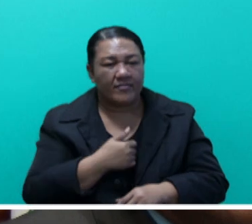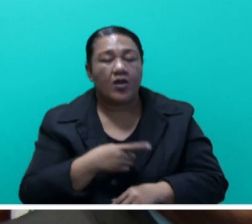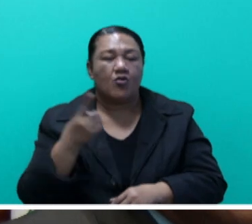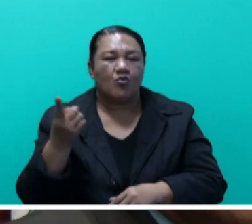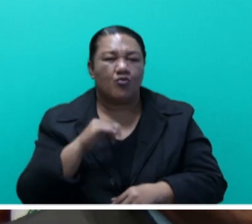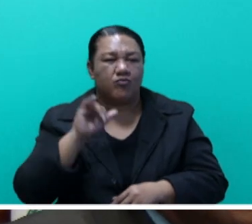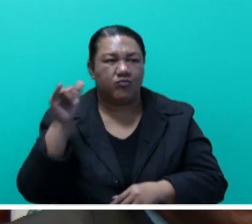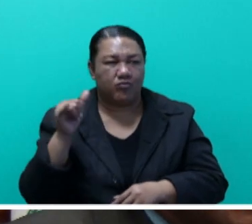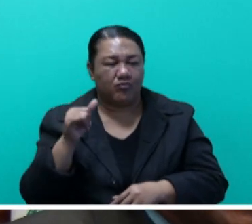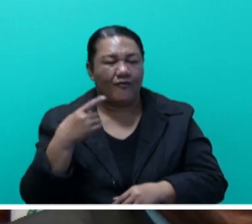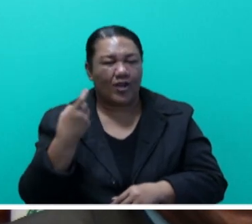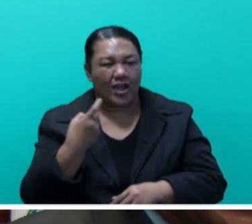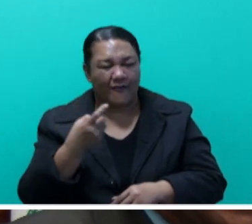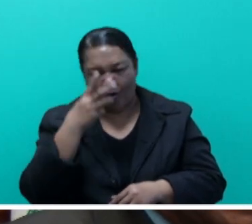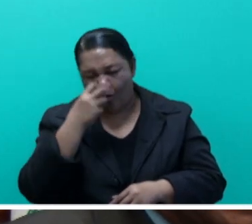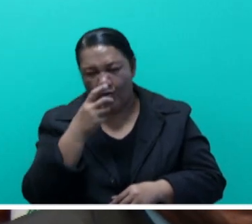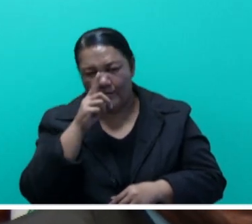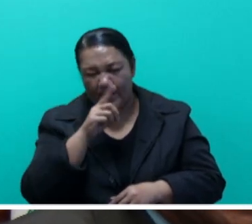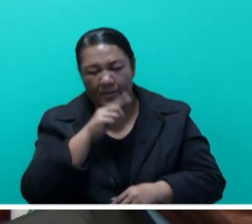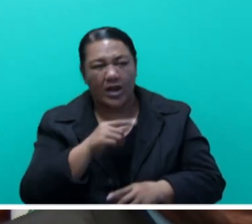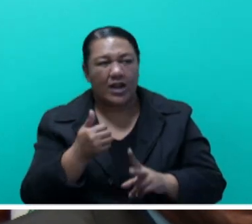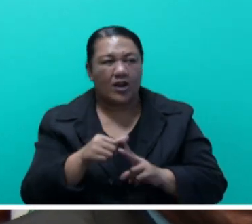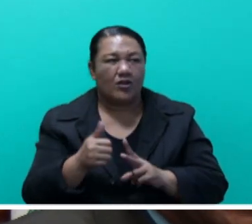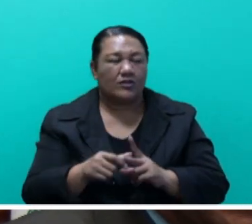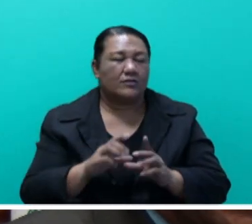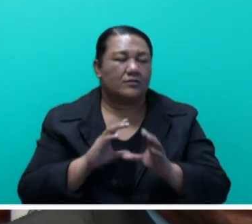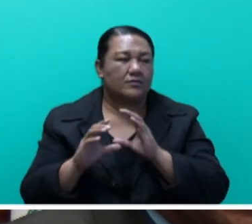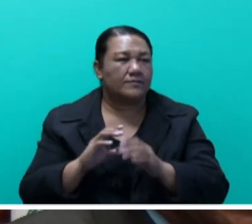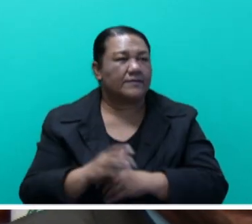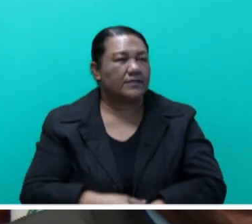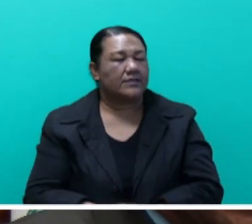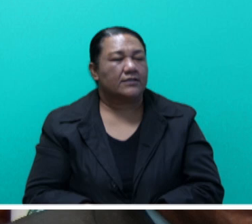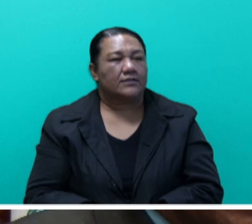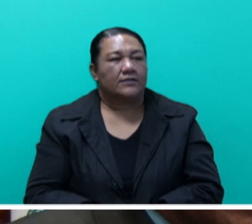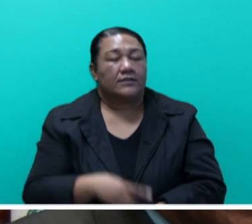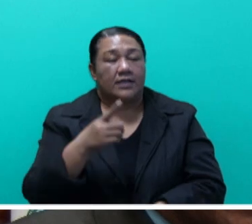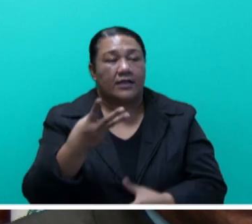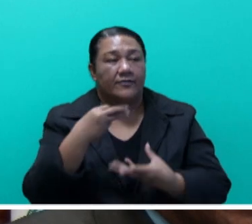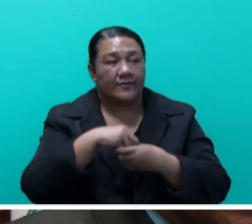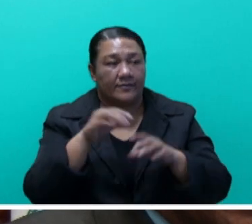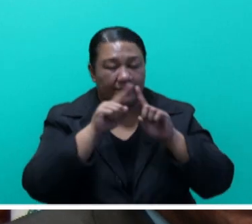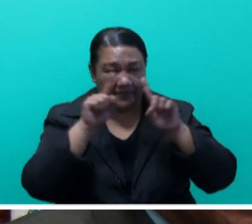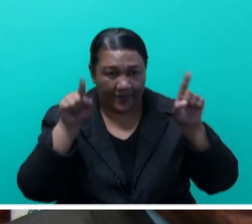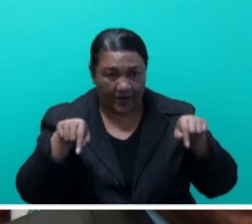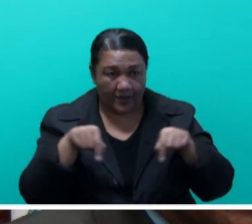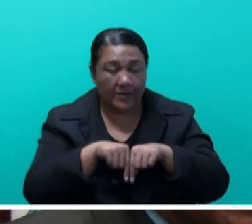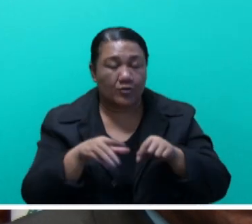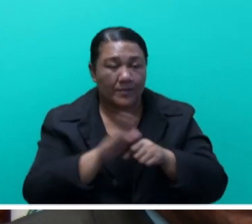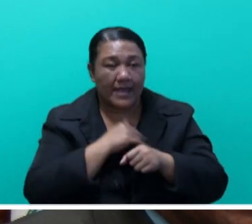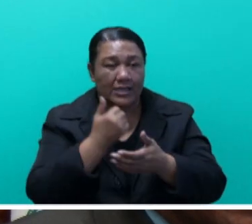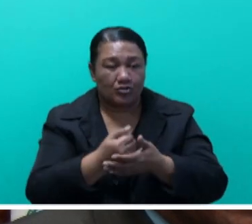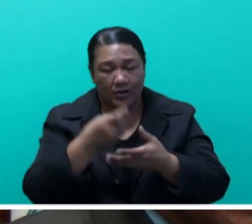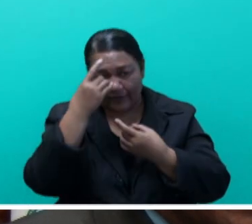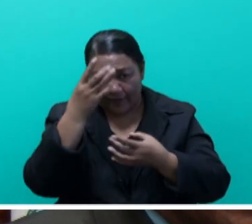communication. 2, reviewing client registration forms to include information on children of workers under